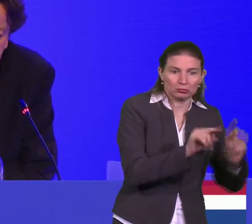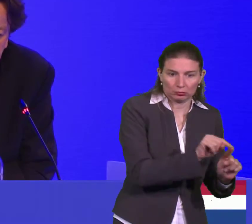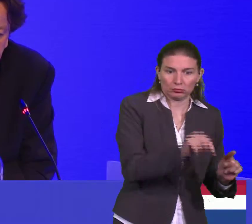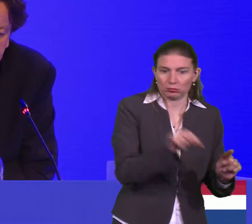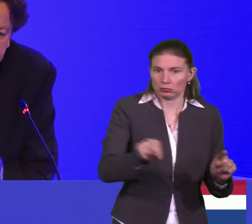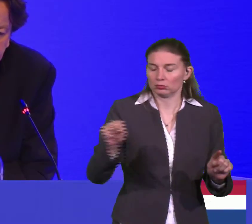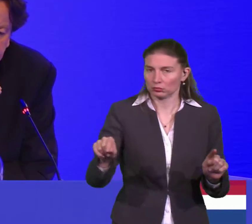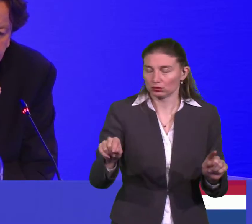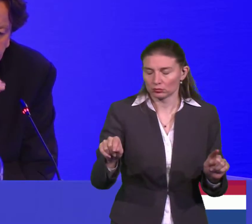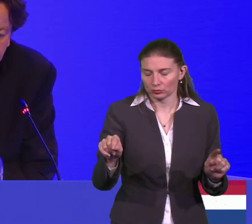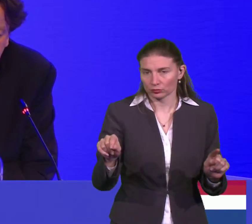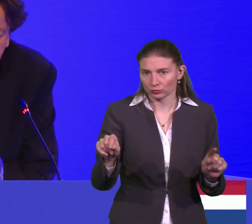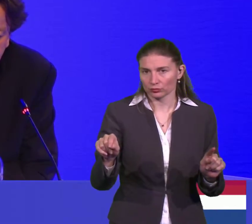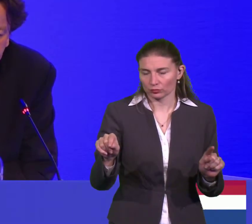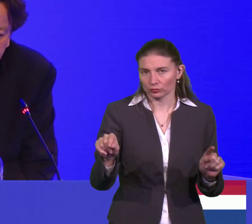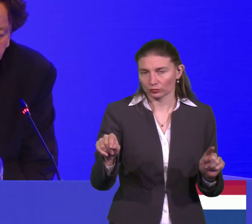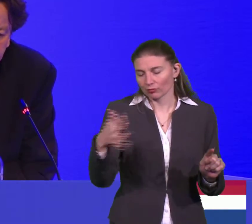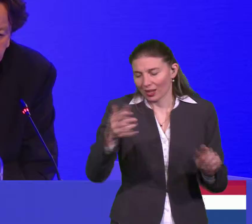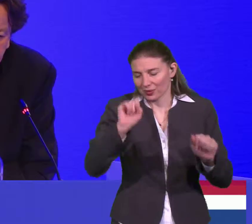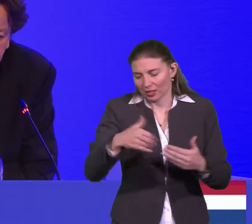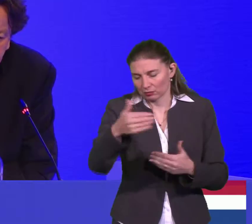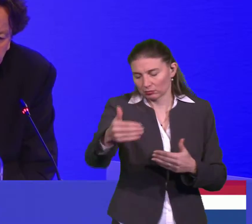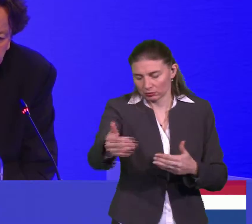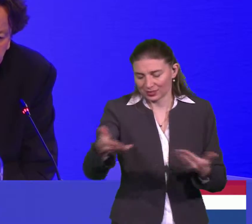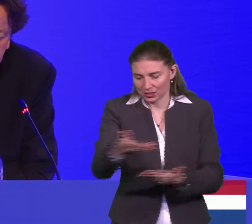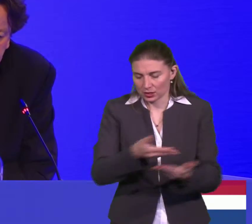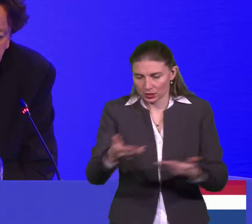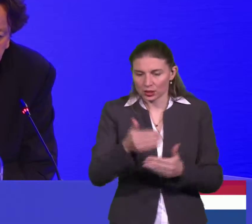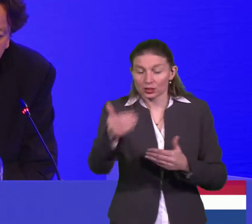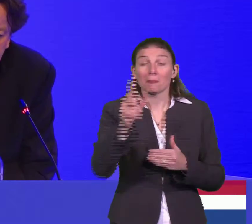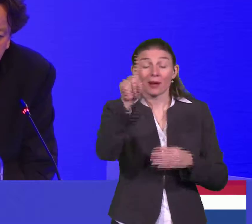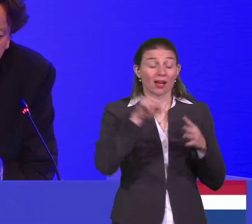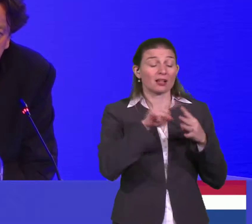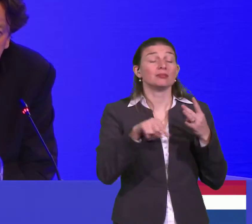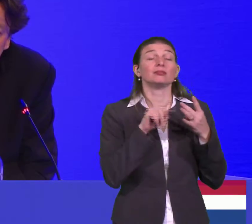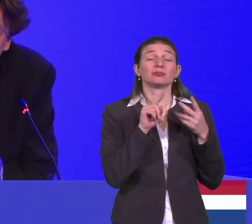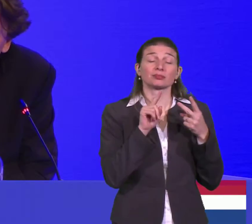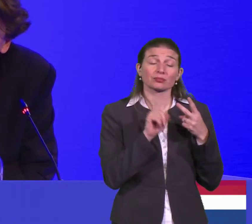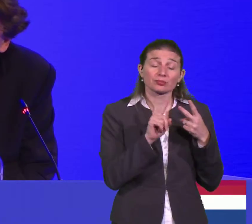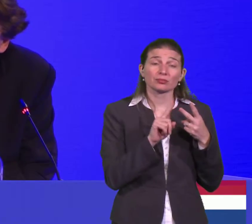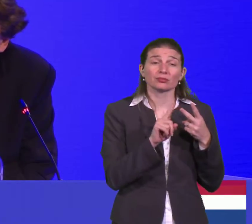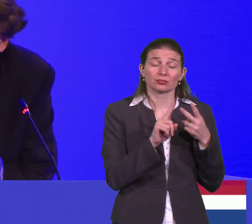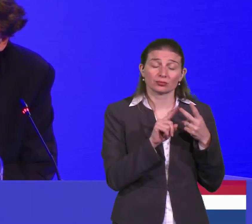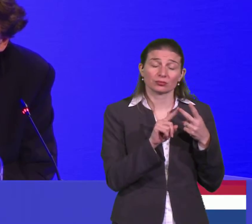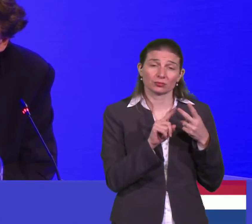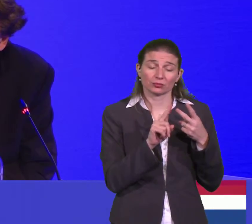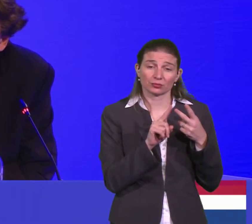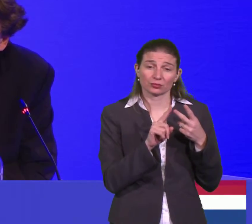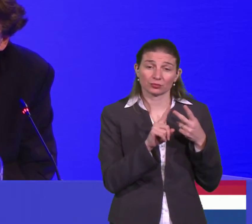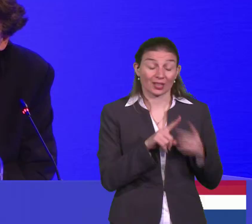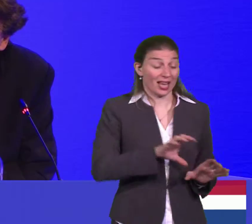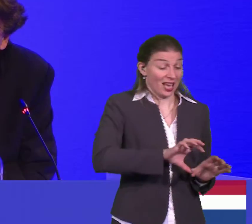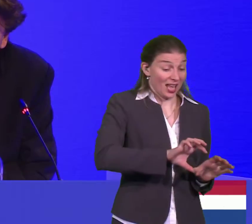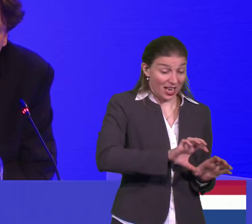from. And we can discuss that, obviously. The second is really to ensure in all national